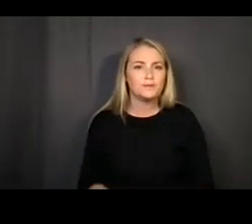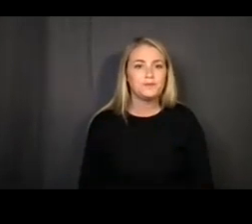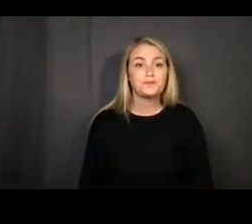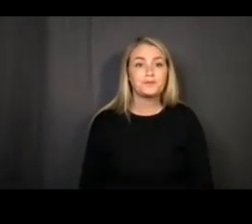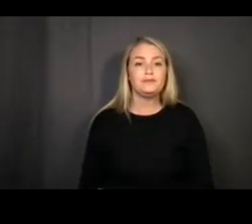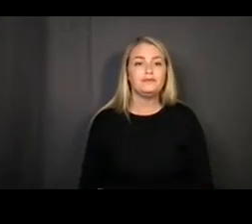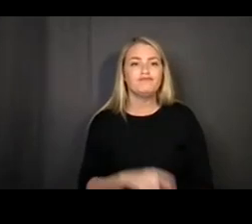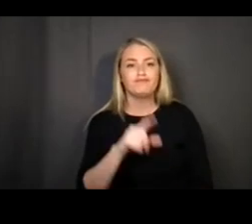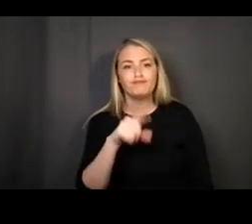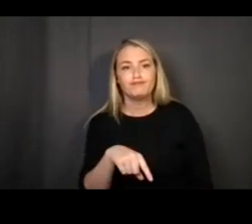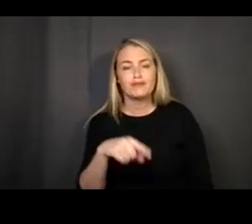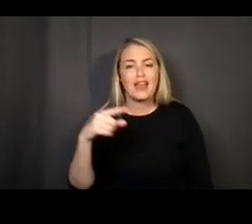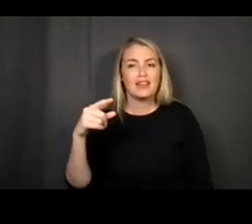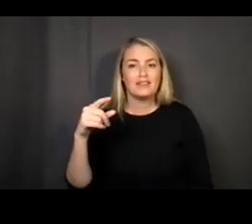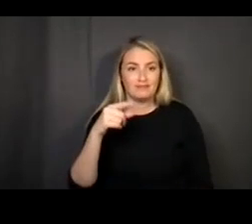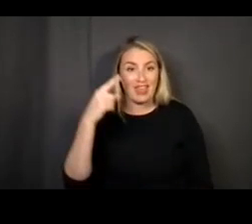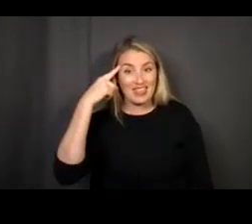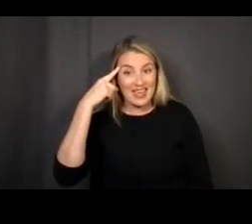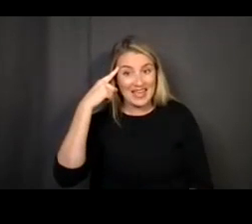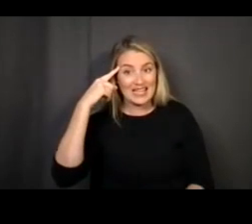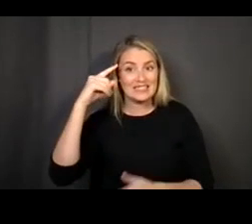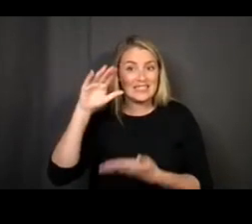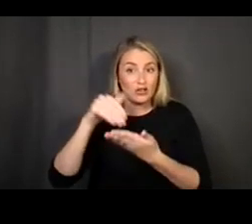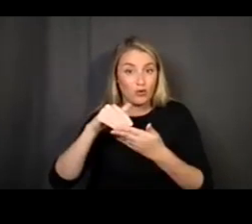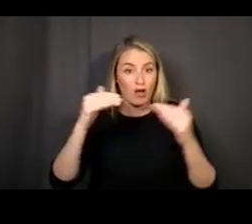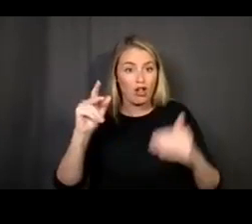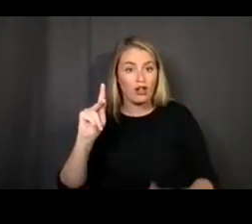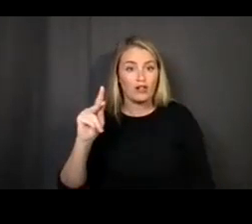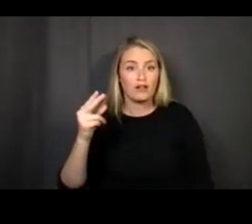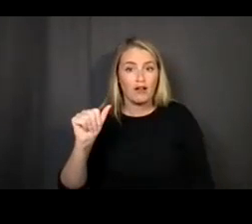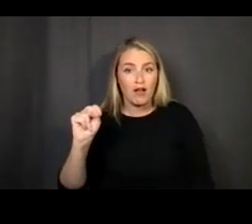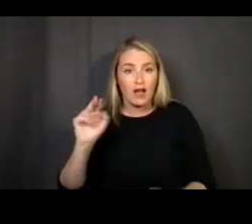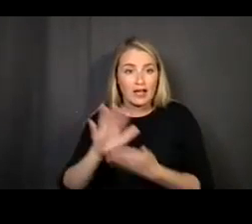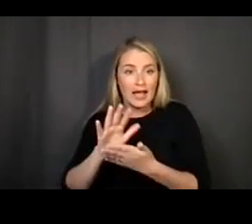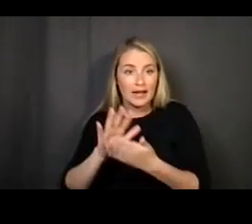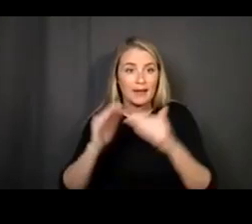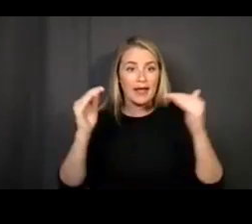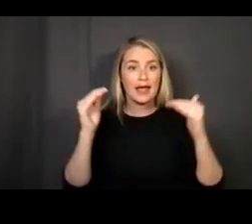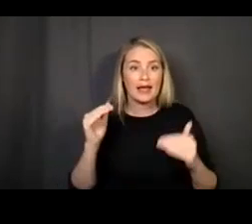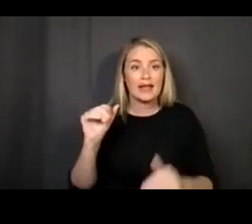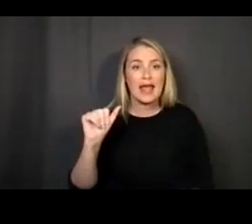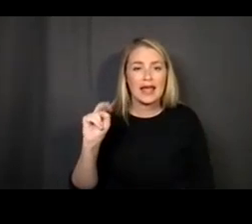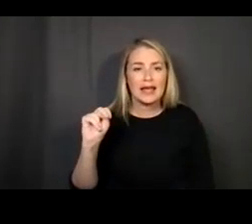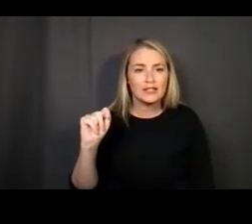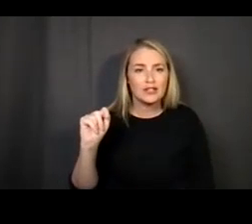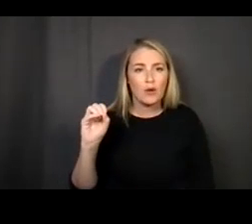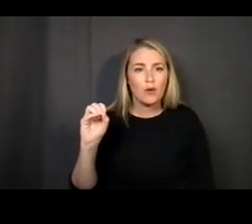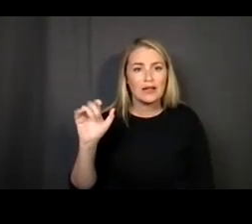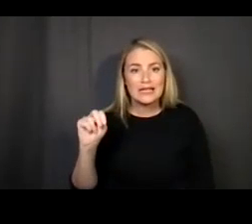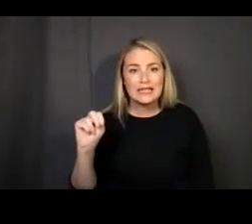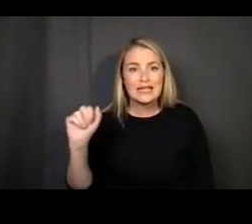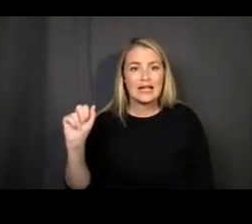like Think Central or Khan Academy or IXL, Anton and Antolene, Duolingo,